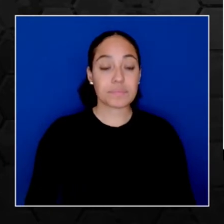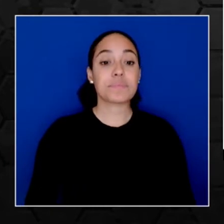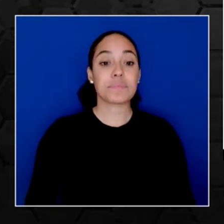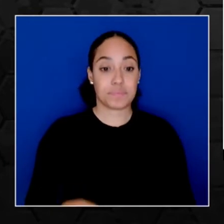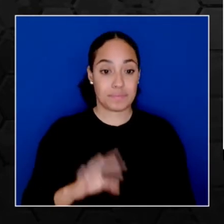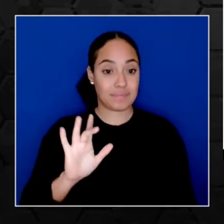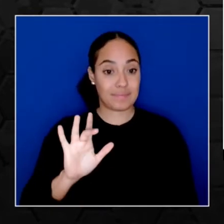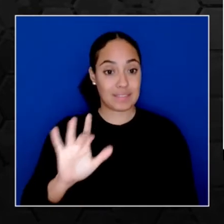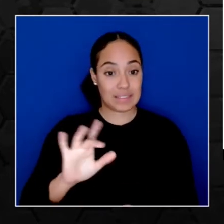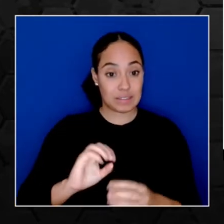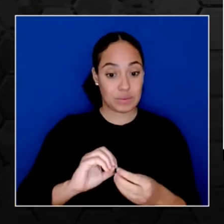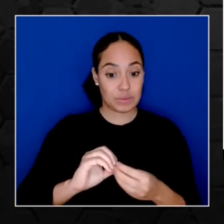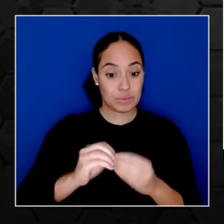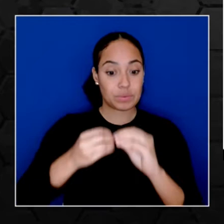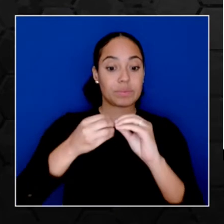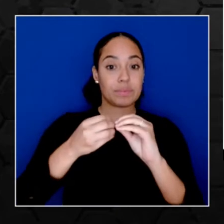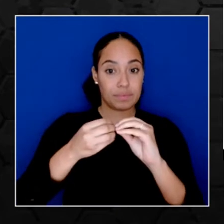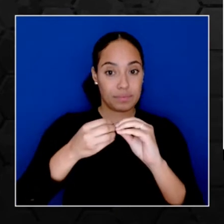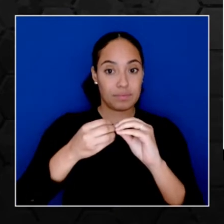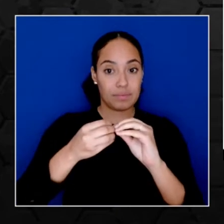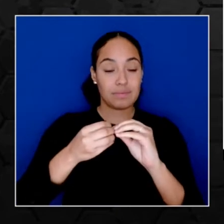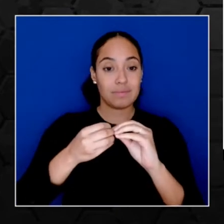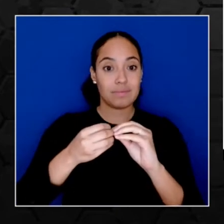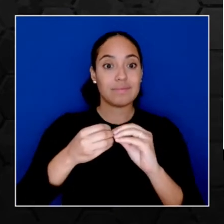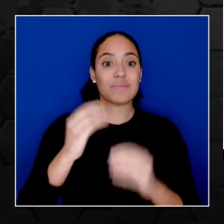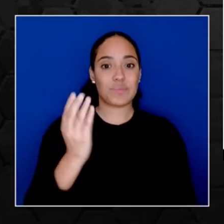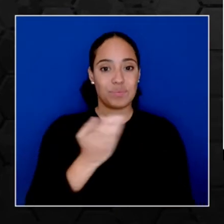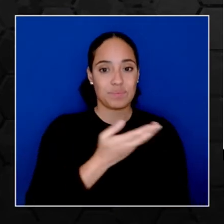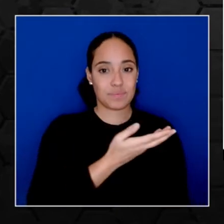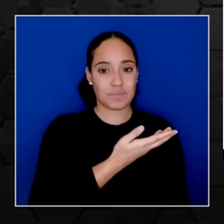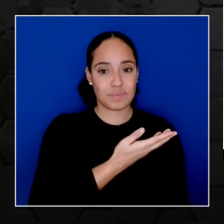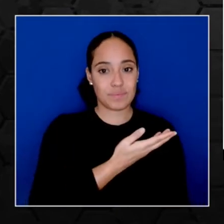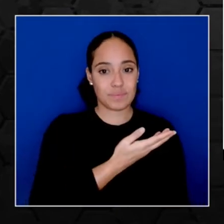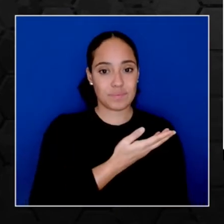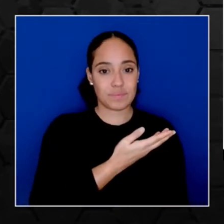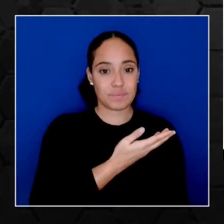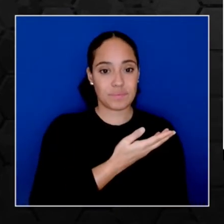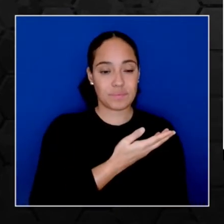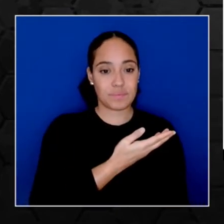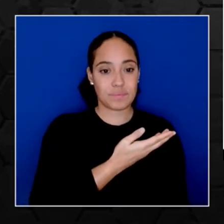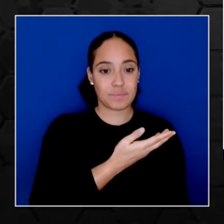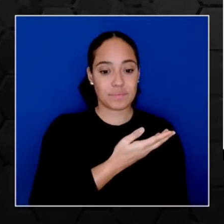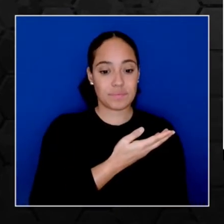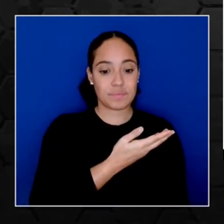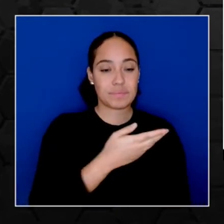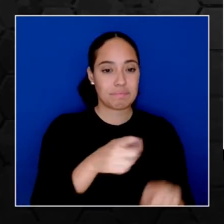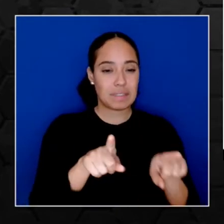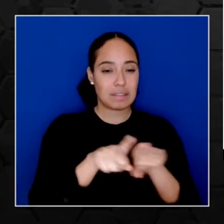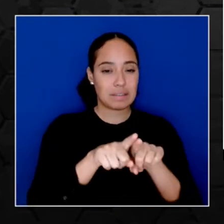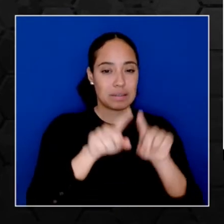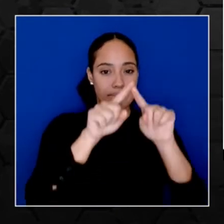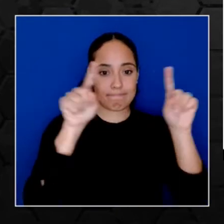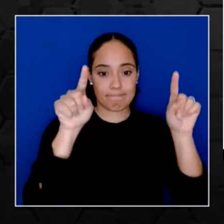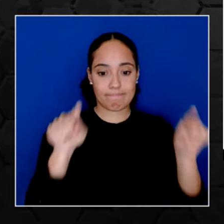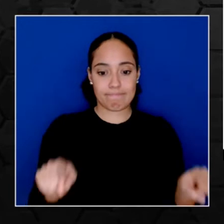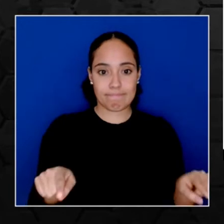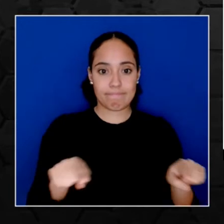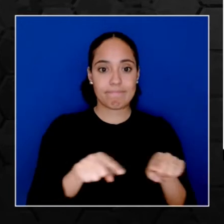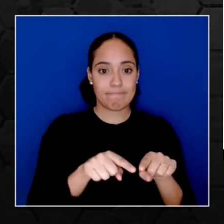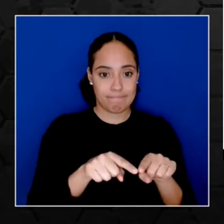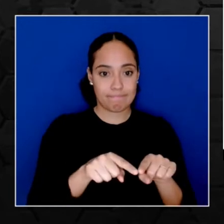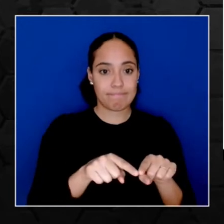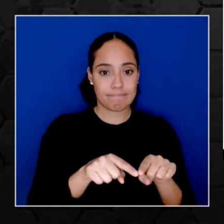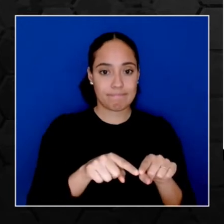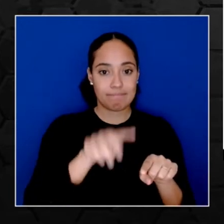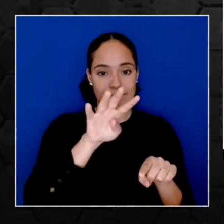be able to see the same workspace which we saw when Shreyan was building a basic bot. And here I'll be dragging out